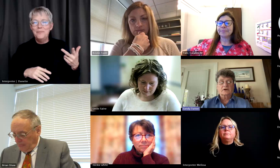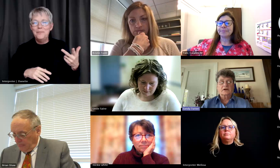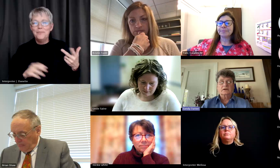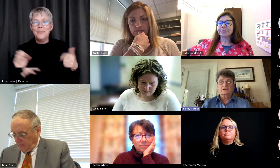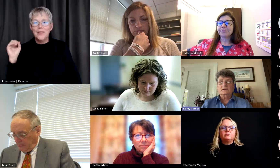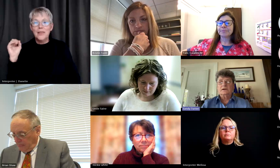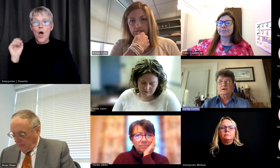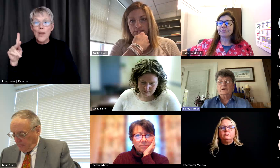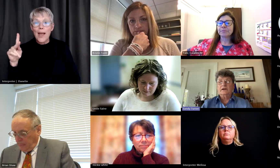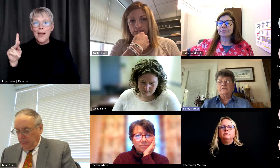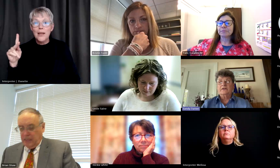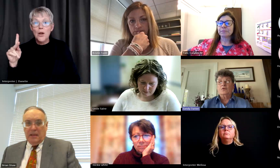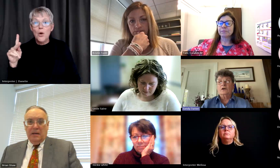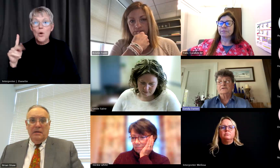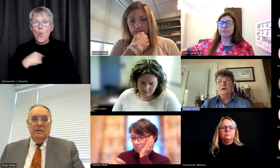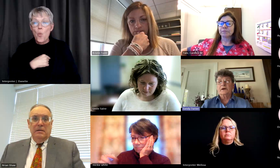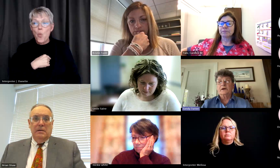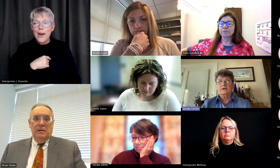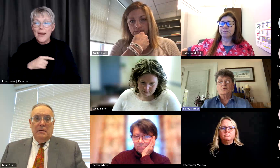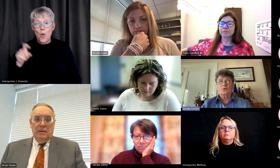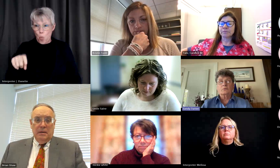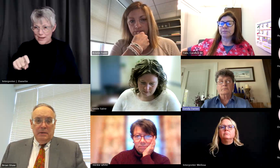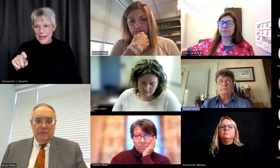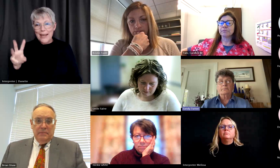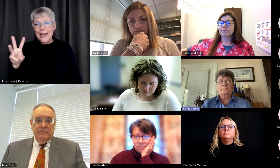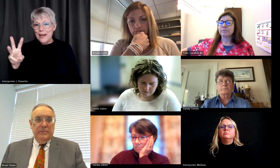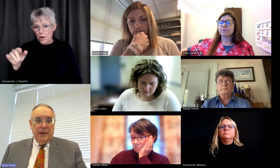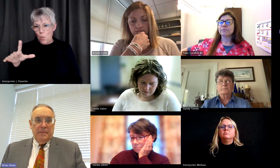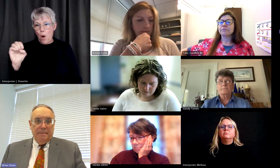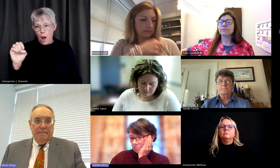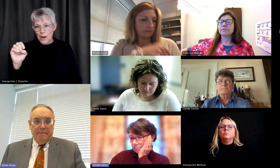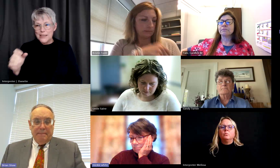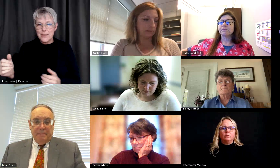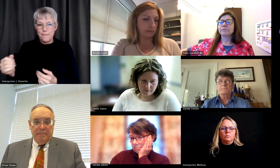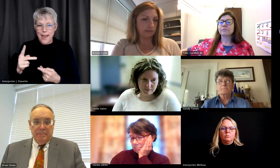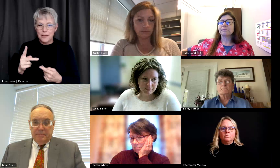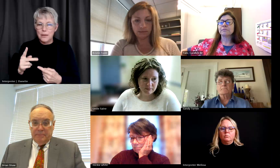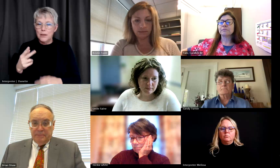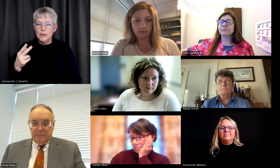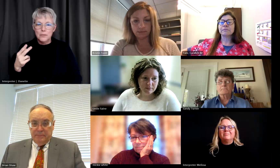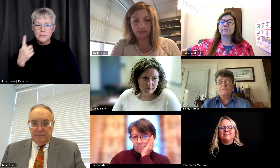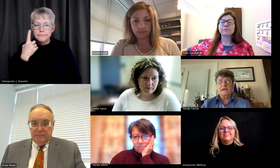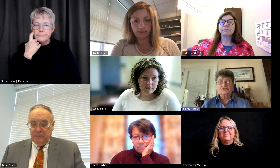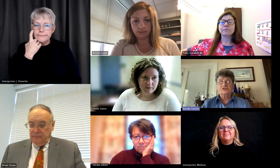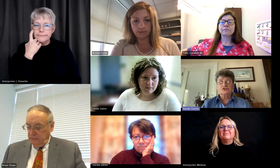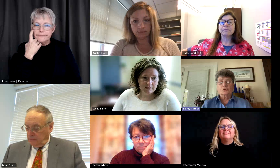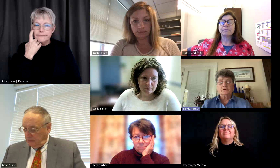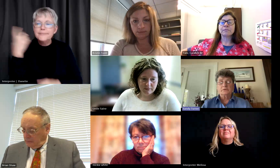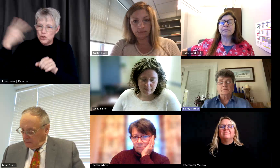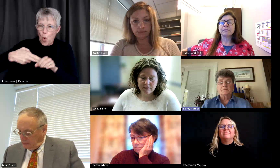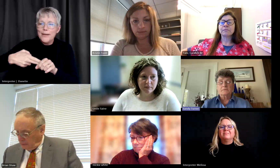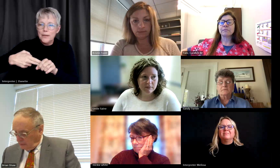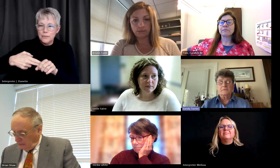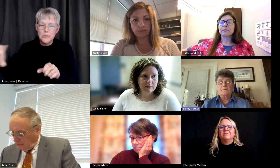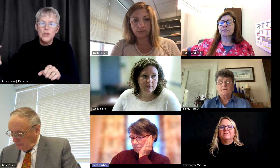Okay. We're gonna have to have Wallace back to have a quorum. He just joined. He just